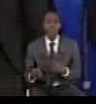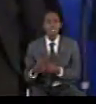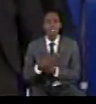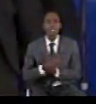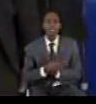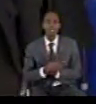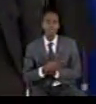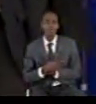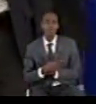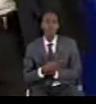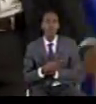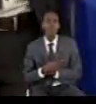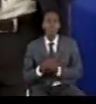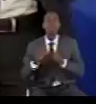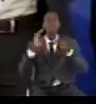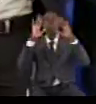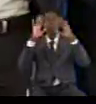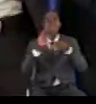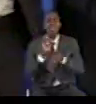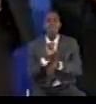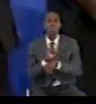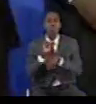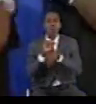You are the miracle worker.